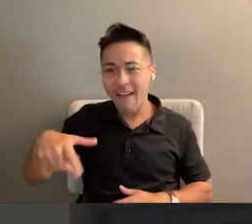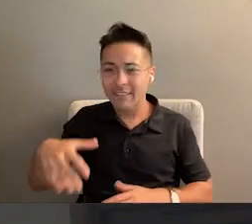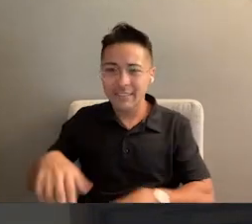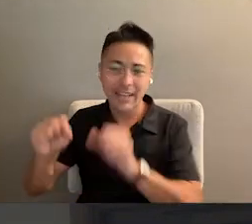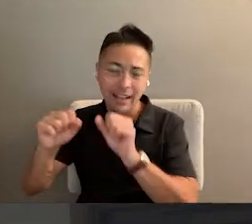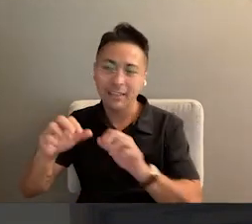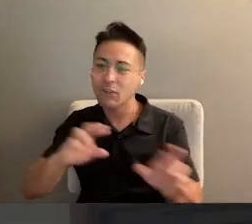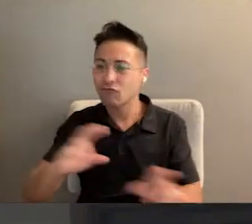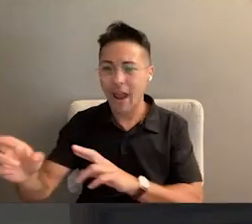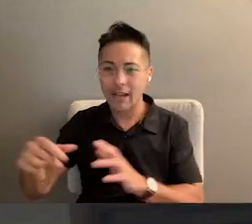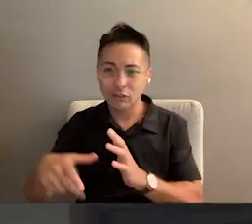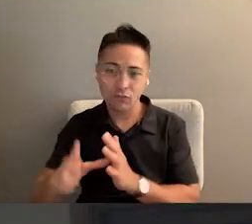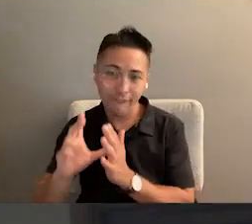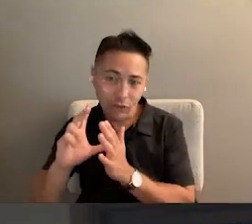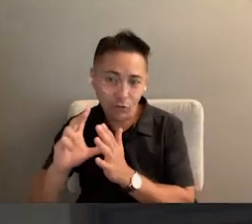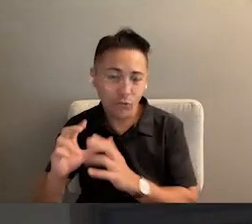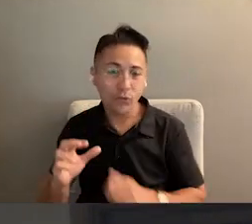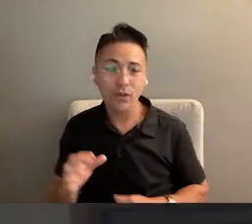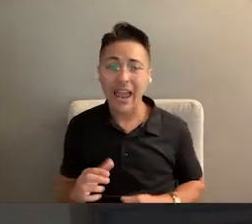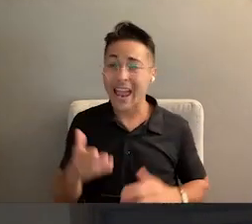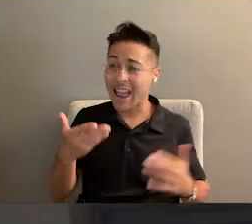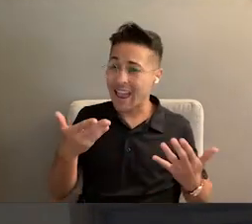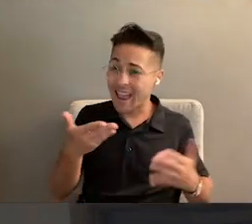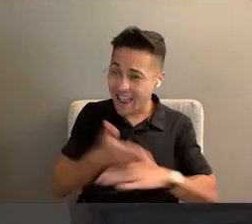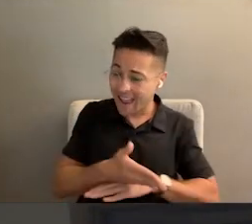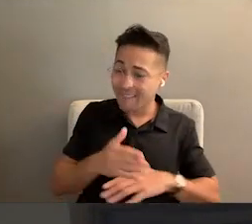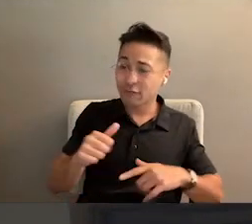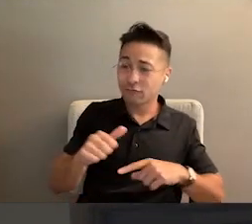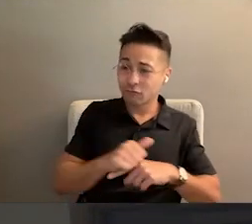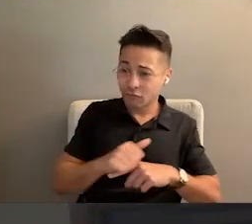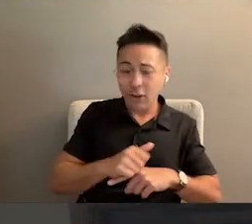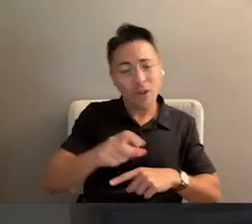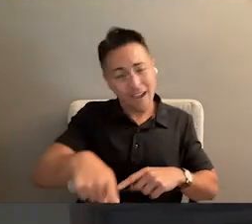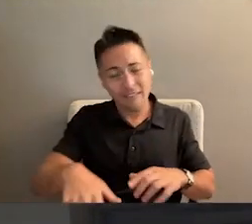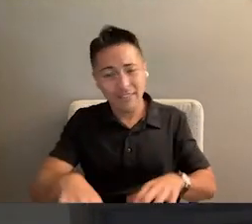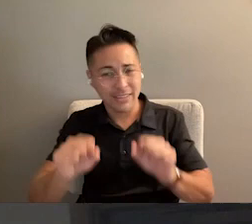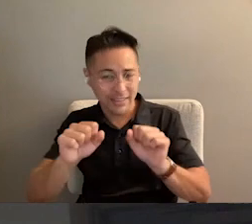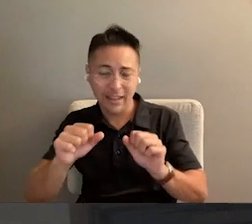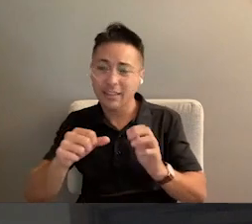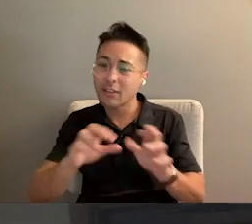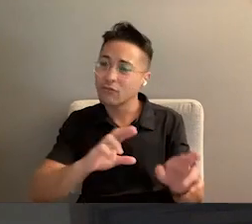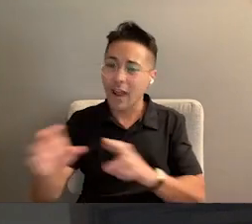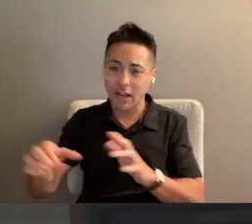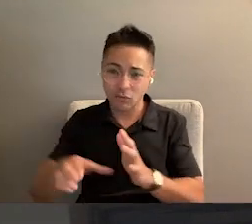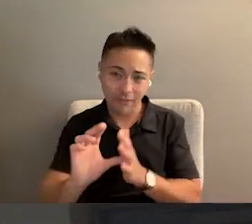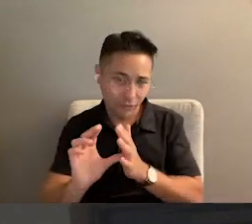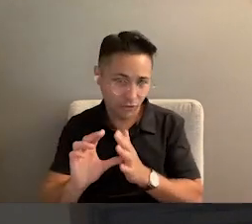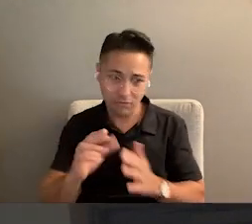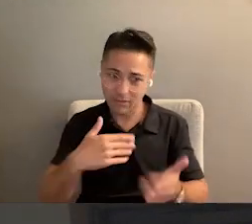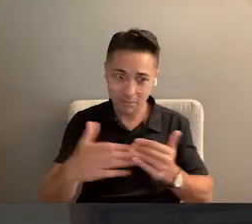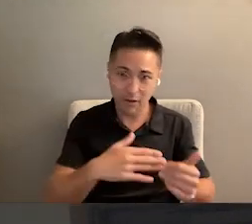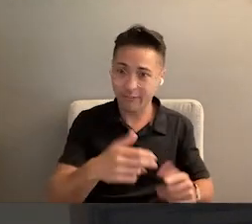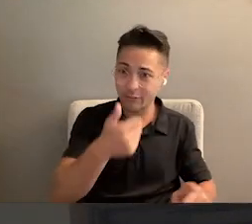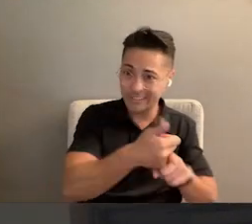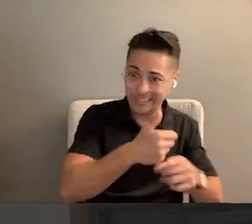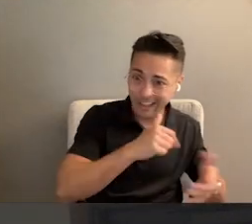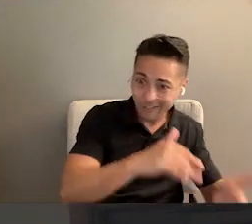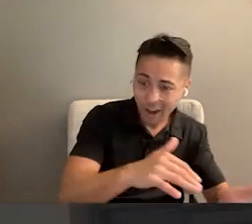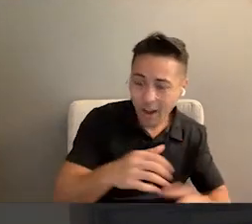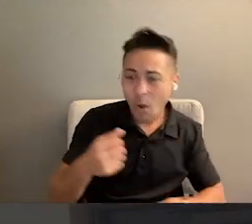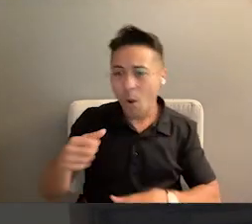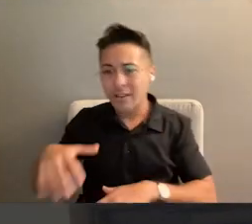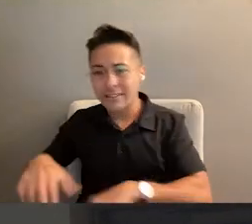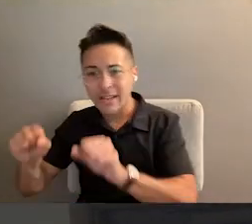the training and you're already a rep, you don't need to take the readiness review. You have to, after taking the training, you have to take a readiness review, whether